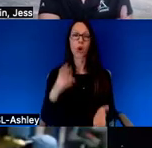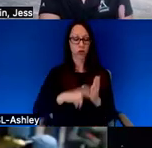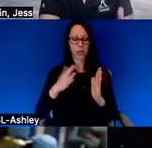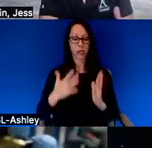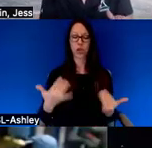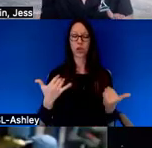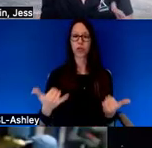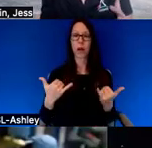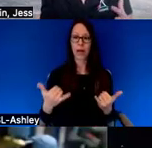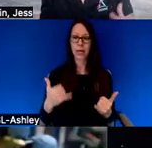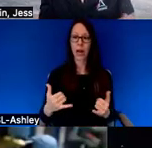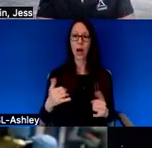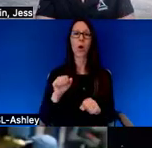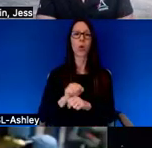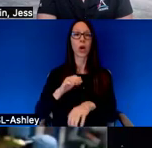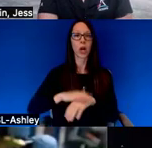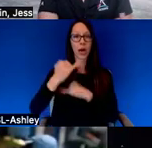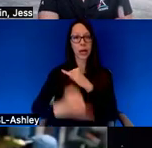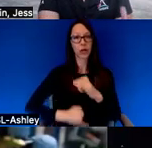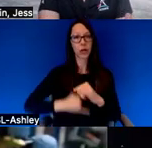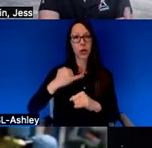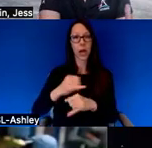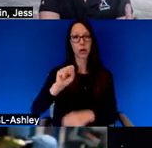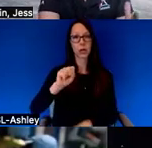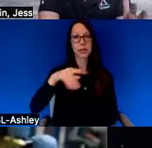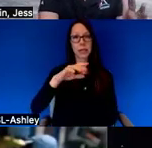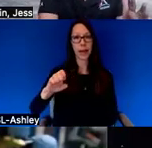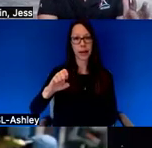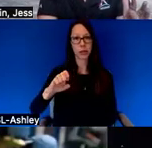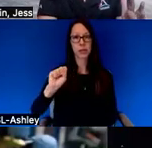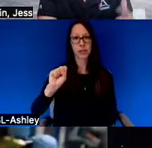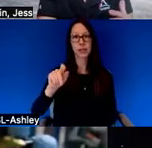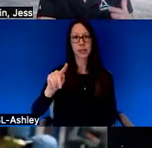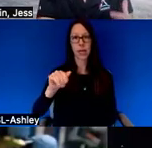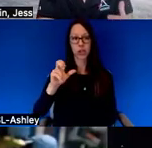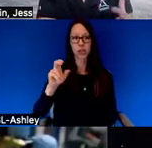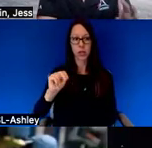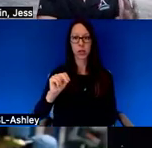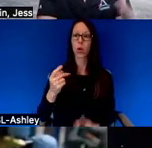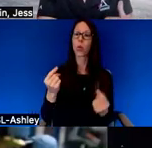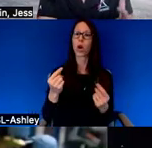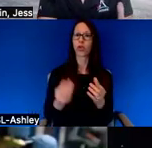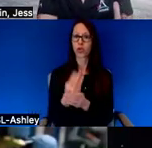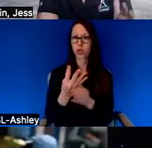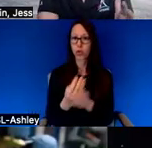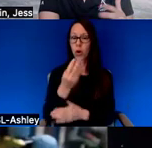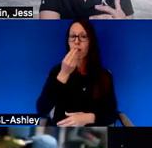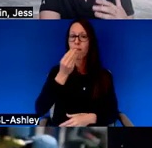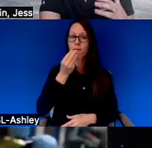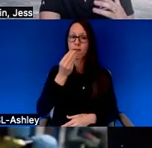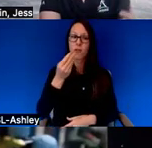International Space Station trying to figure out what we can do to grow these crops in sufficient amounts